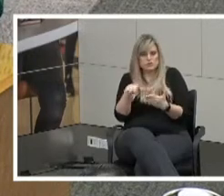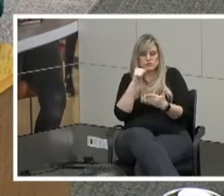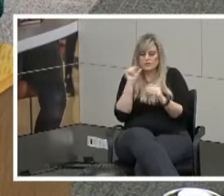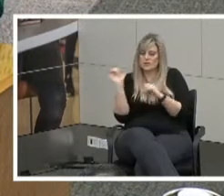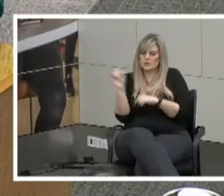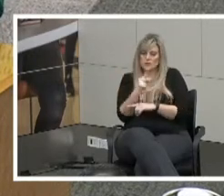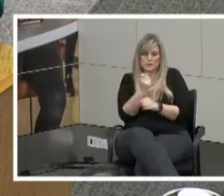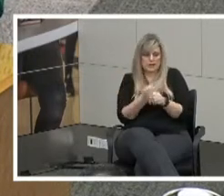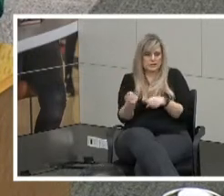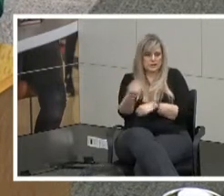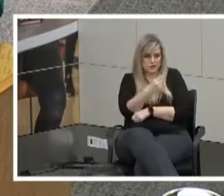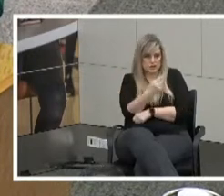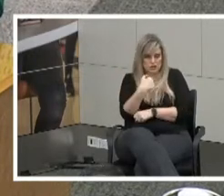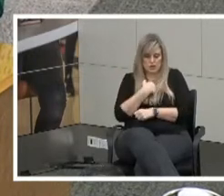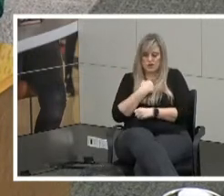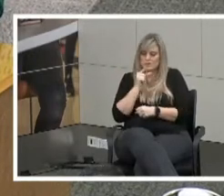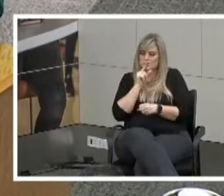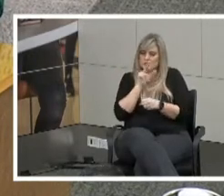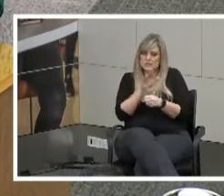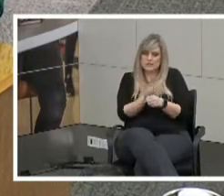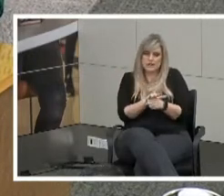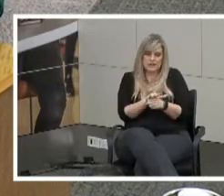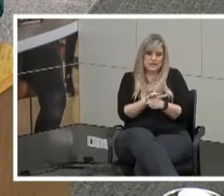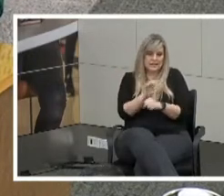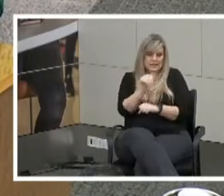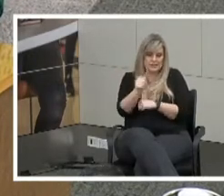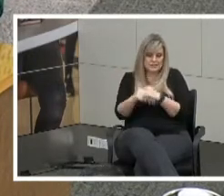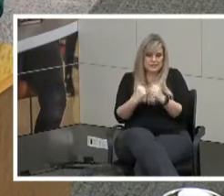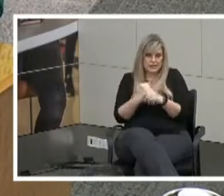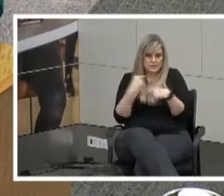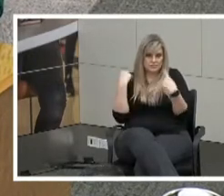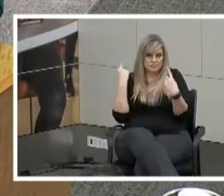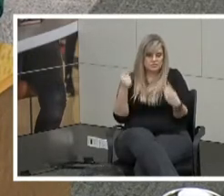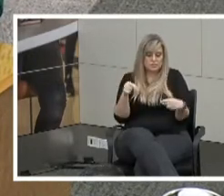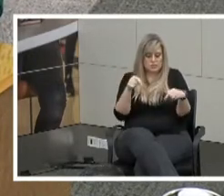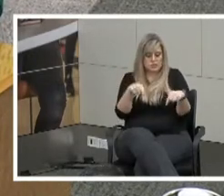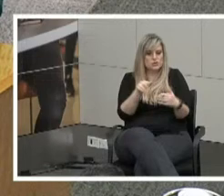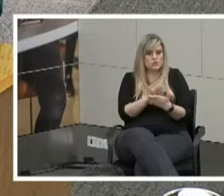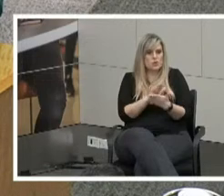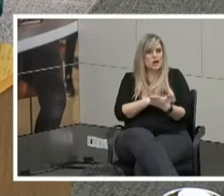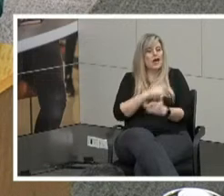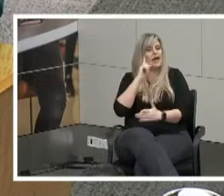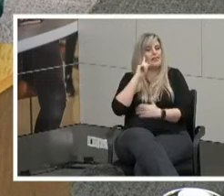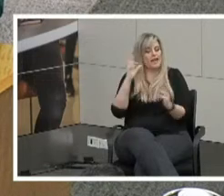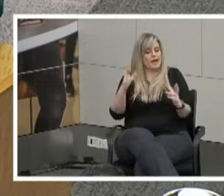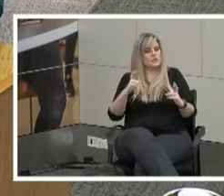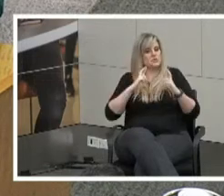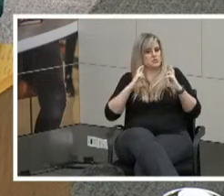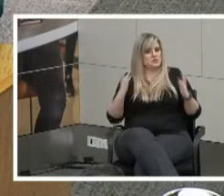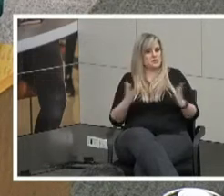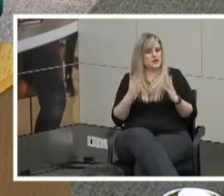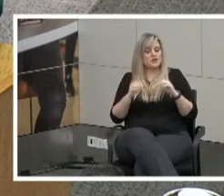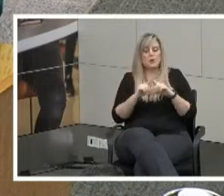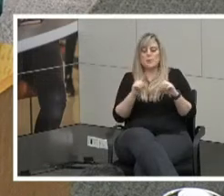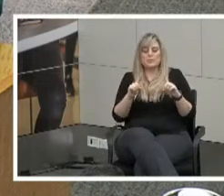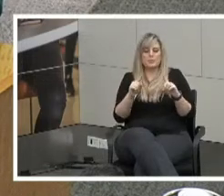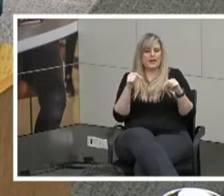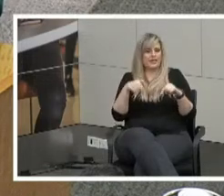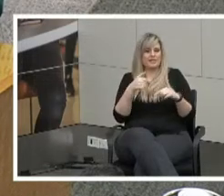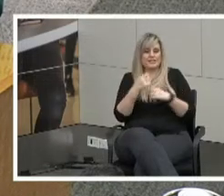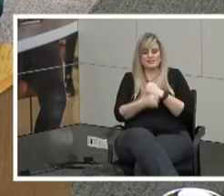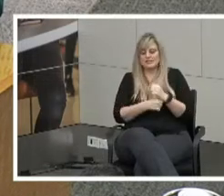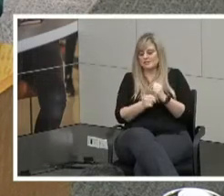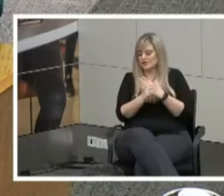year having dedicated the past 10 years of my school I thought I would celebrate my retirement there however after this